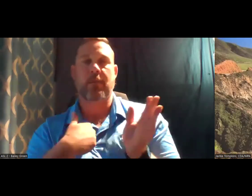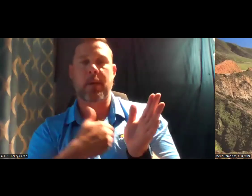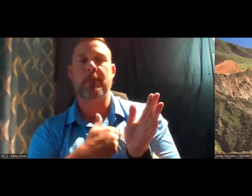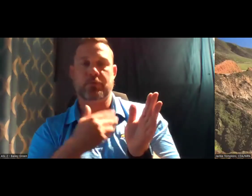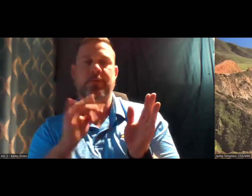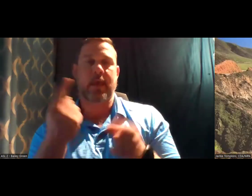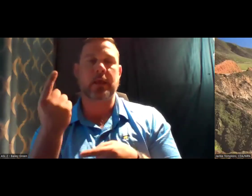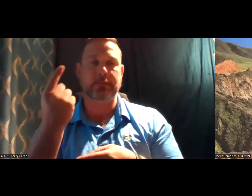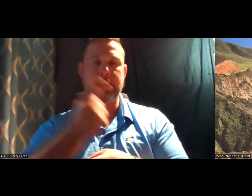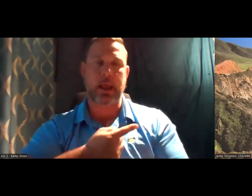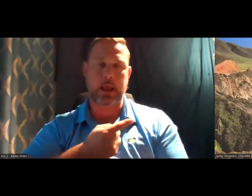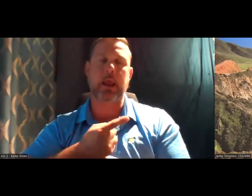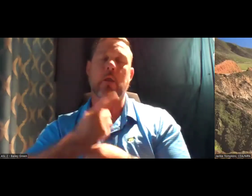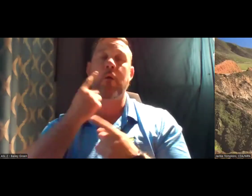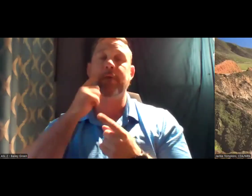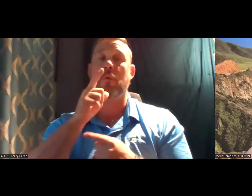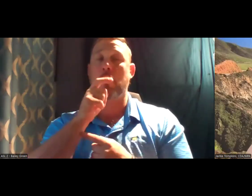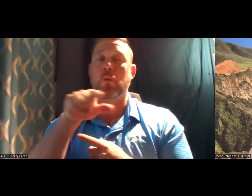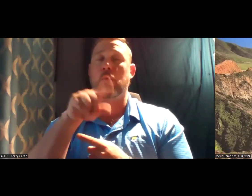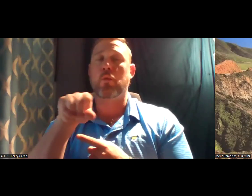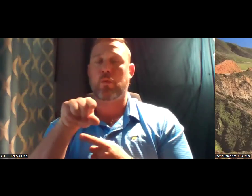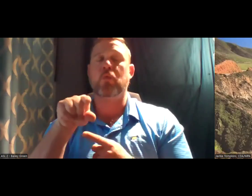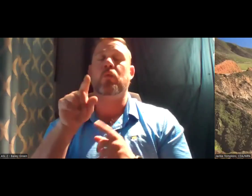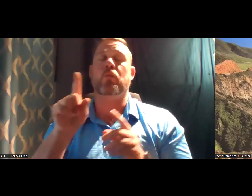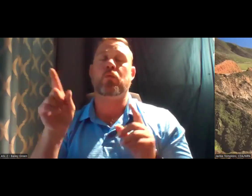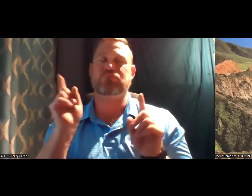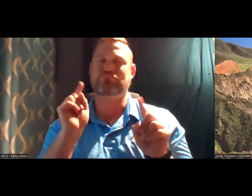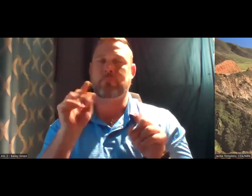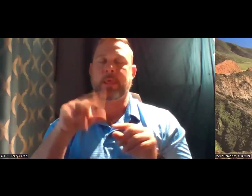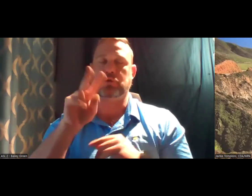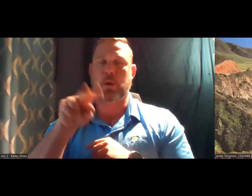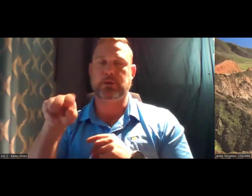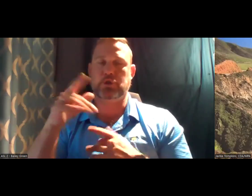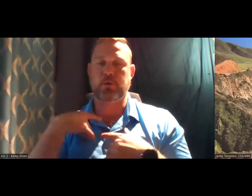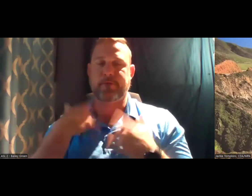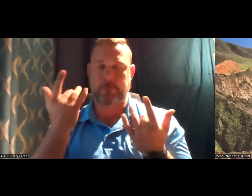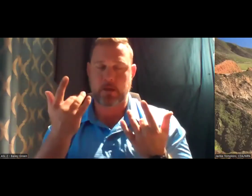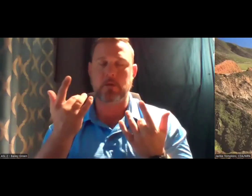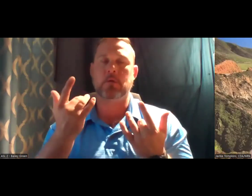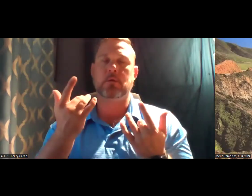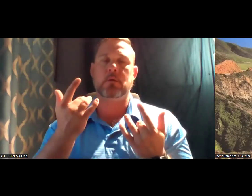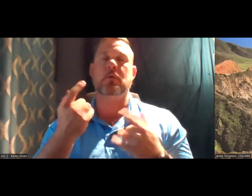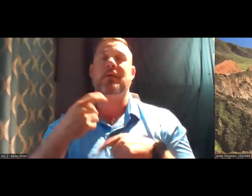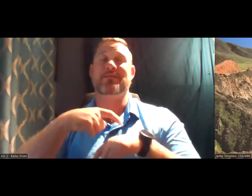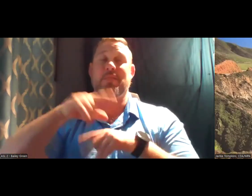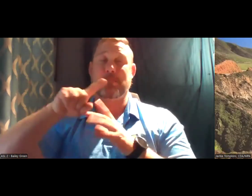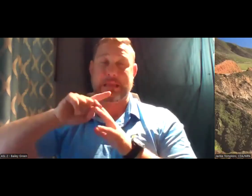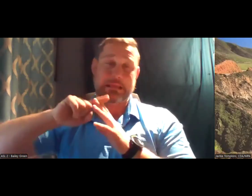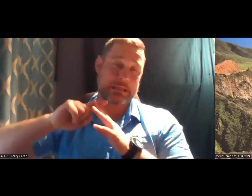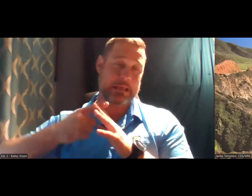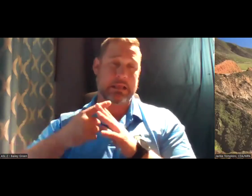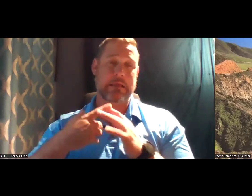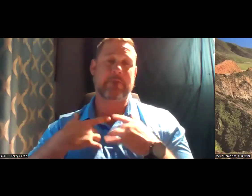that day. For those of you, again, who maybe attended the 2022 event, there was a time that at the beginning of the event